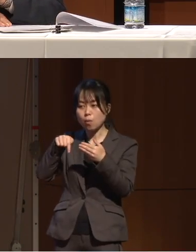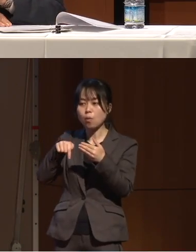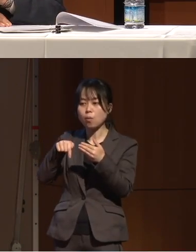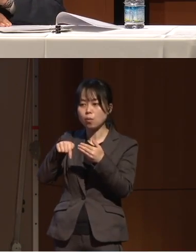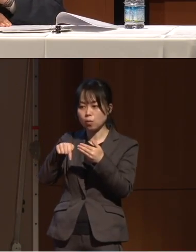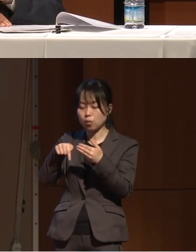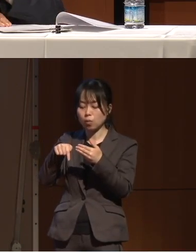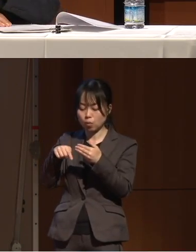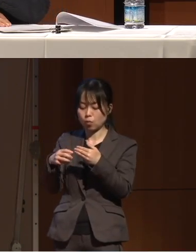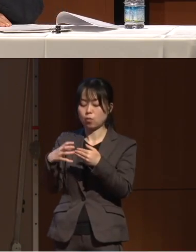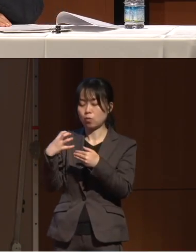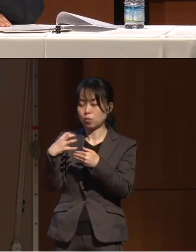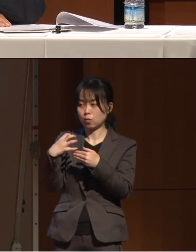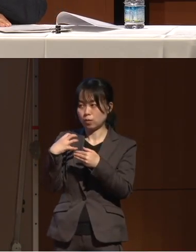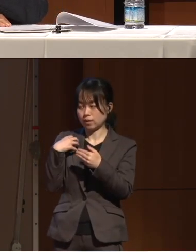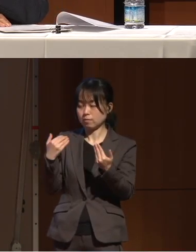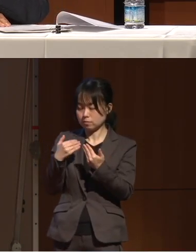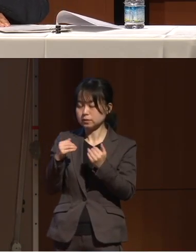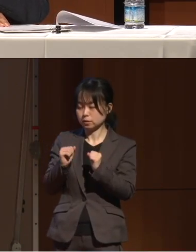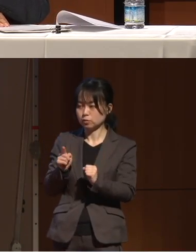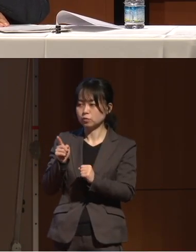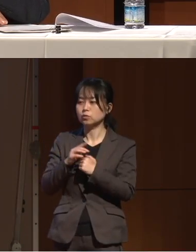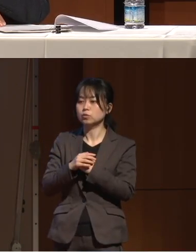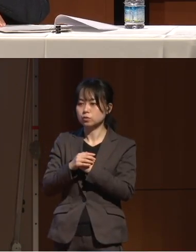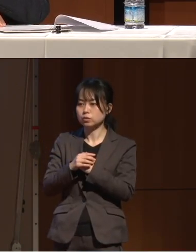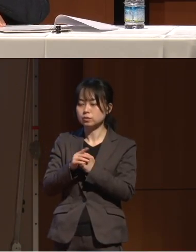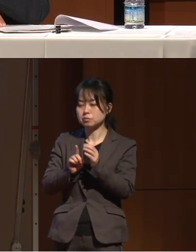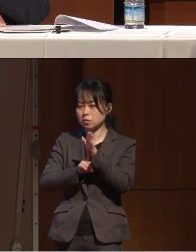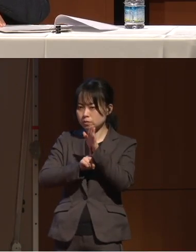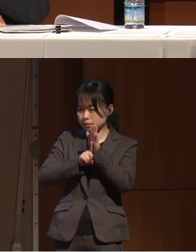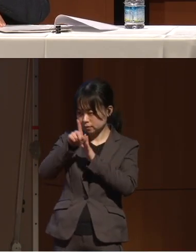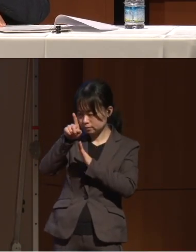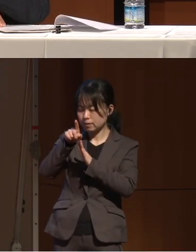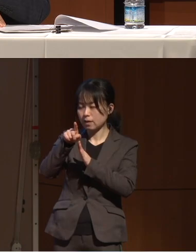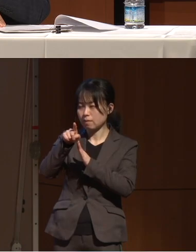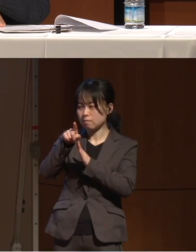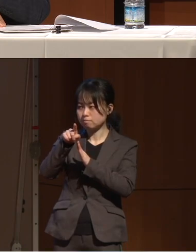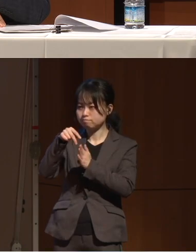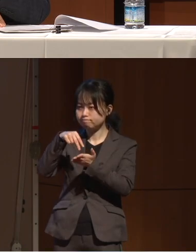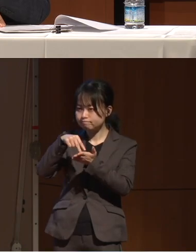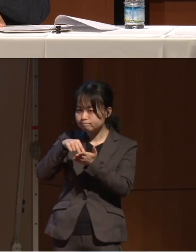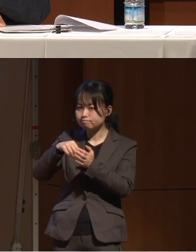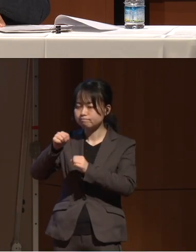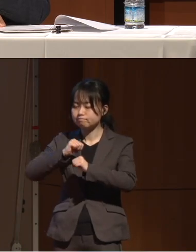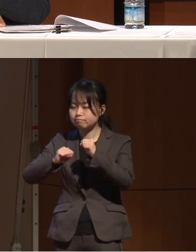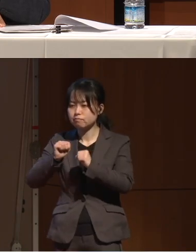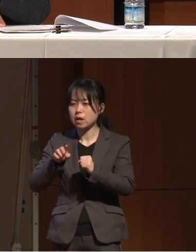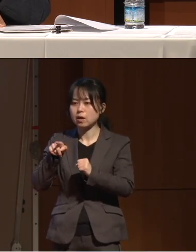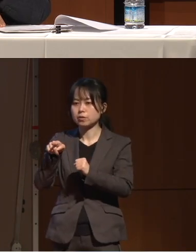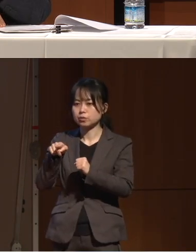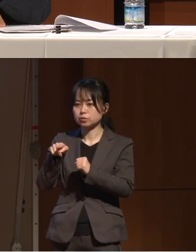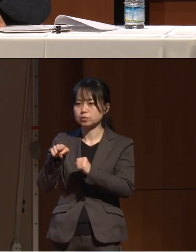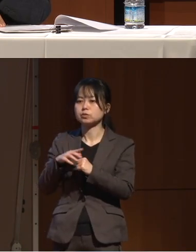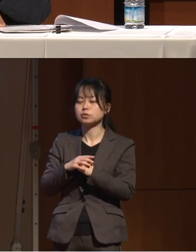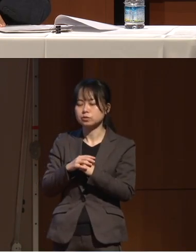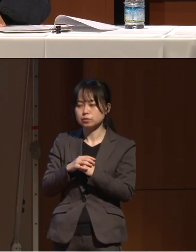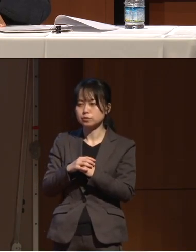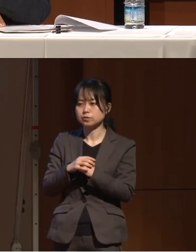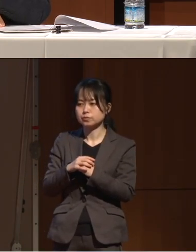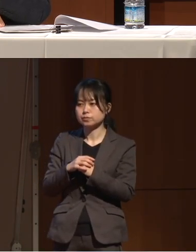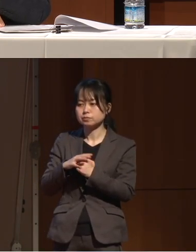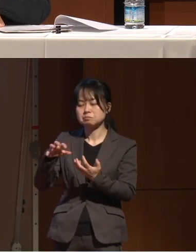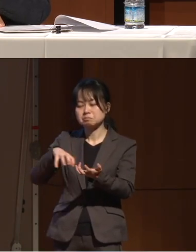demonstrating leadership in pandemic preparedness and vaccine development. Since